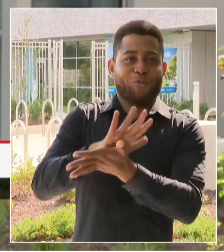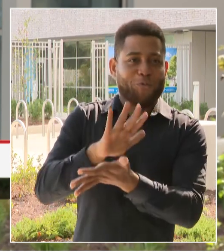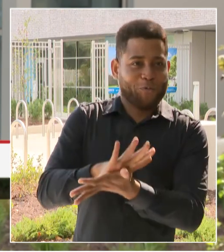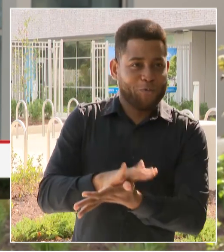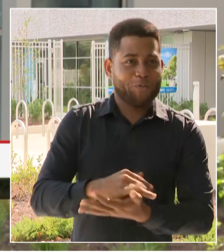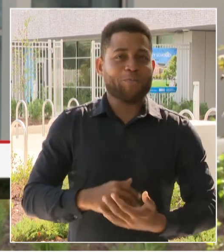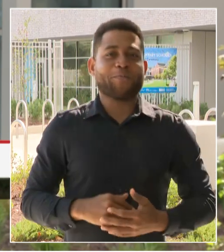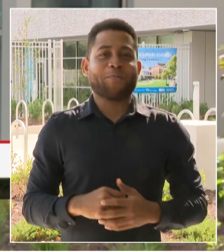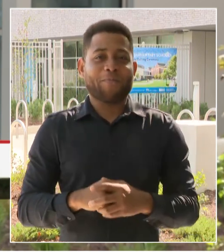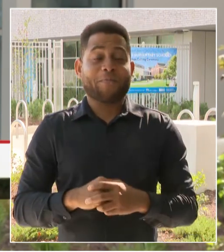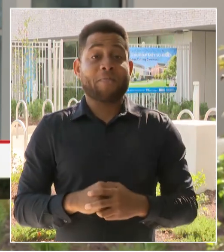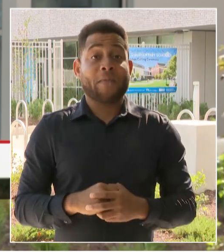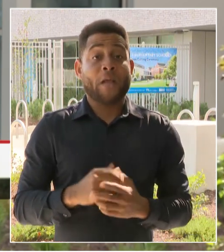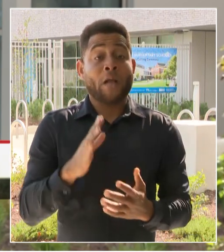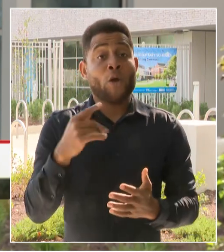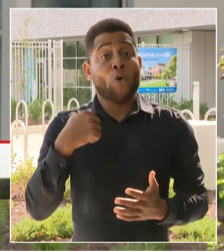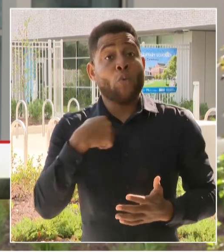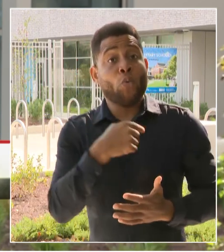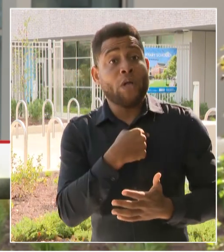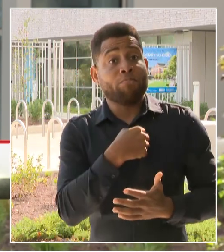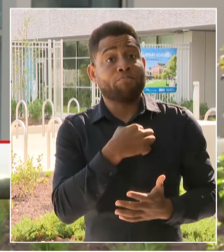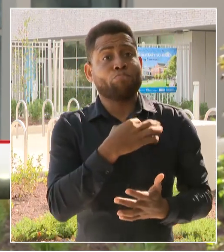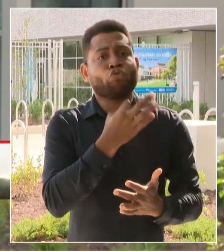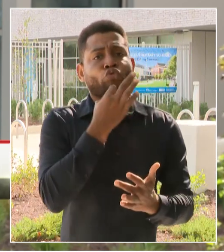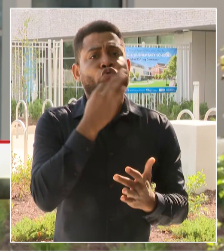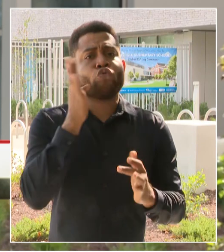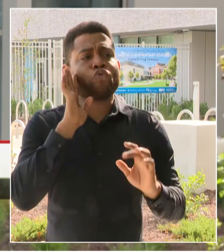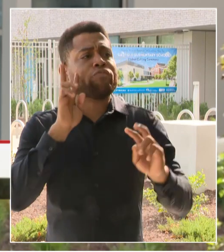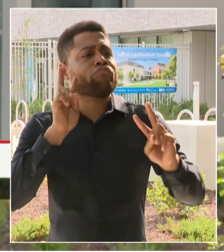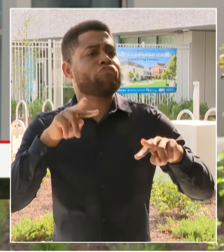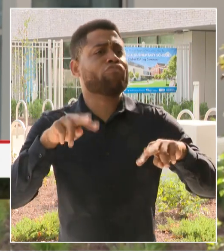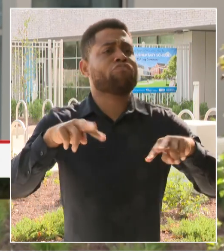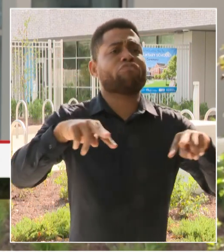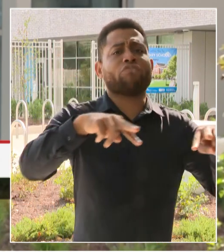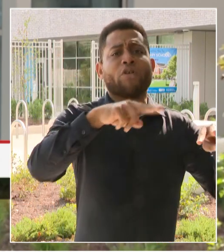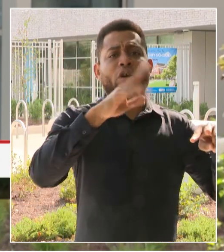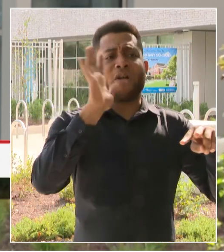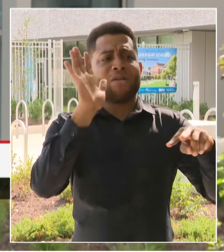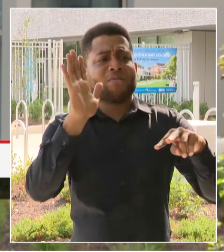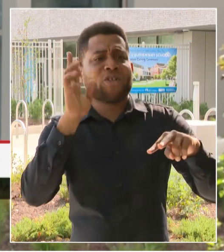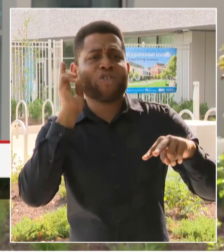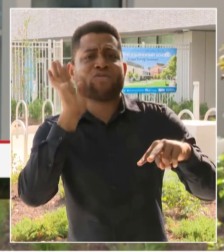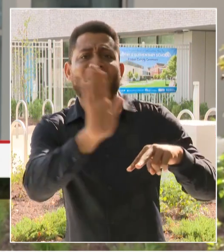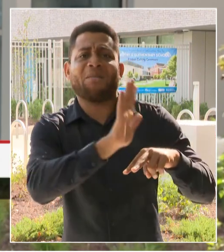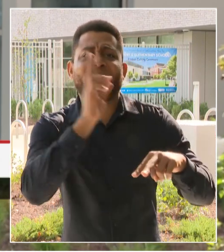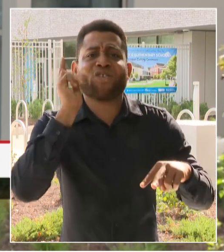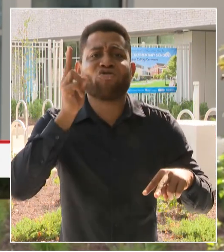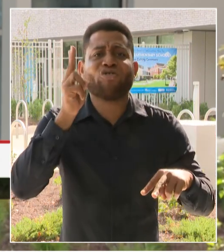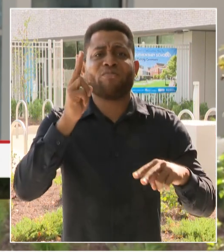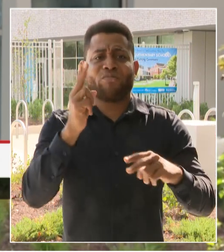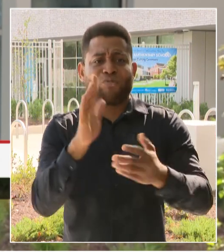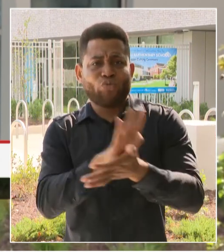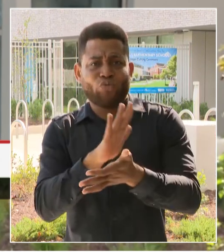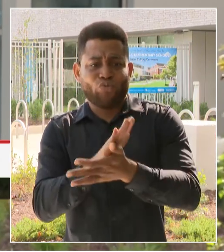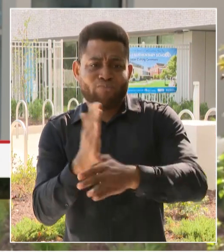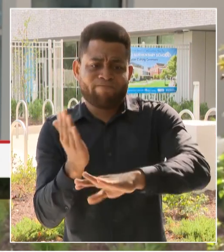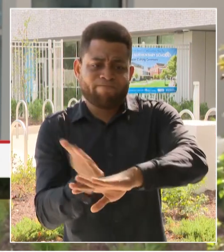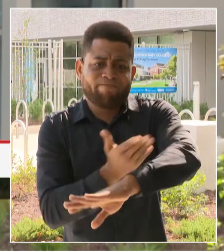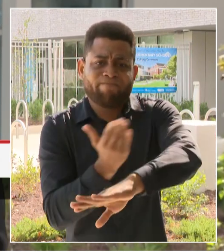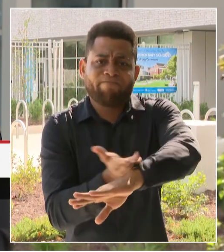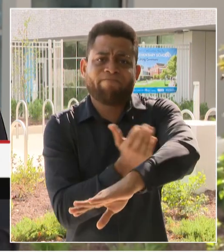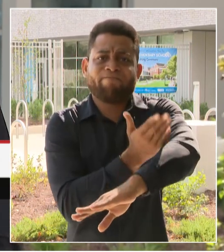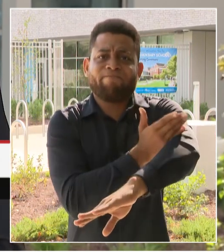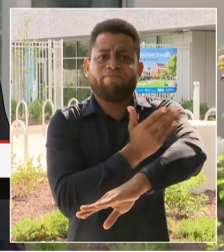$60 million renovation of this historic school. And in addition to all the beautiful new classrooms, to the